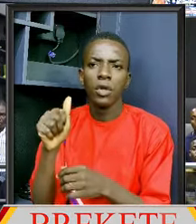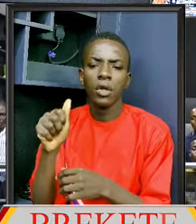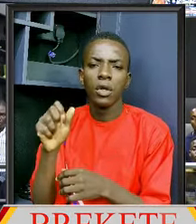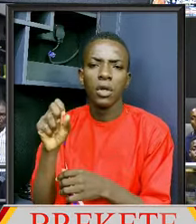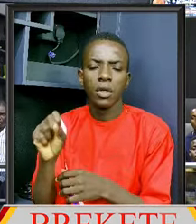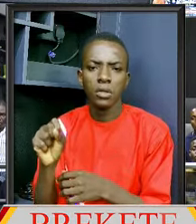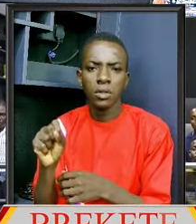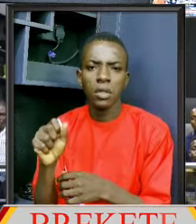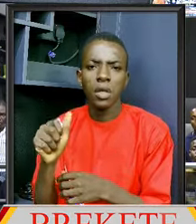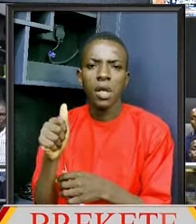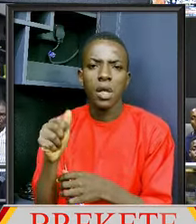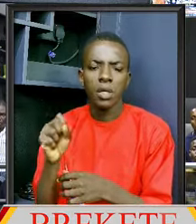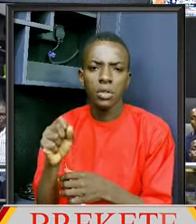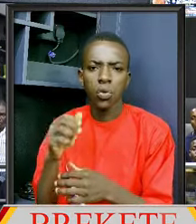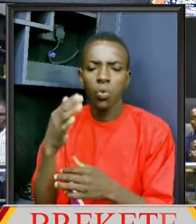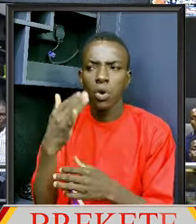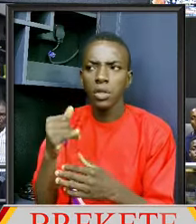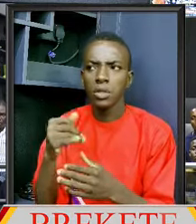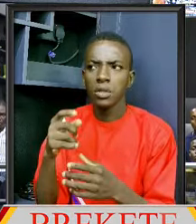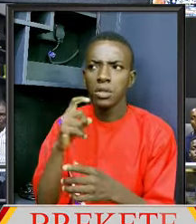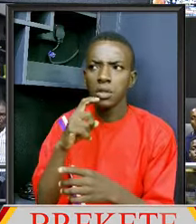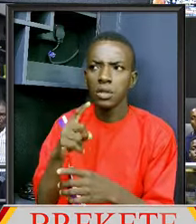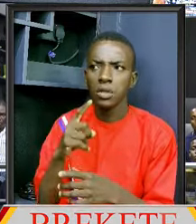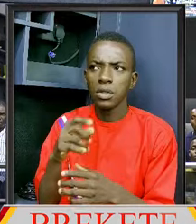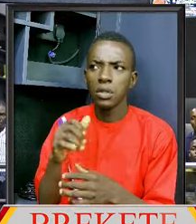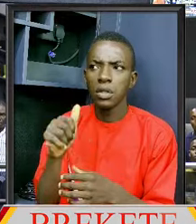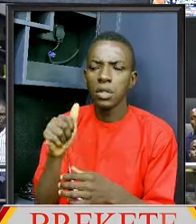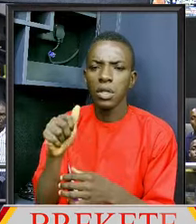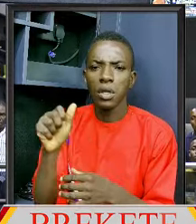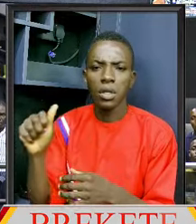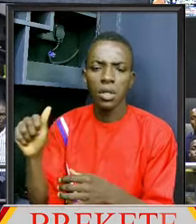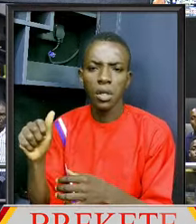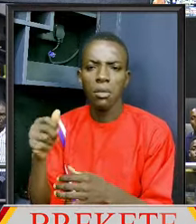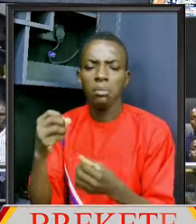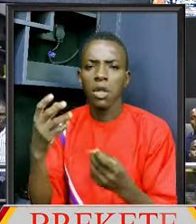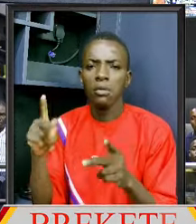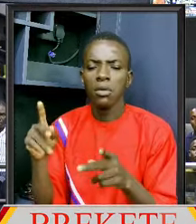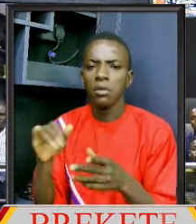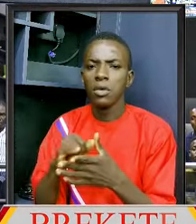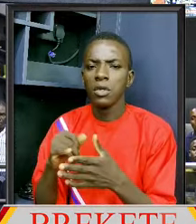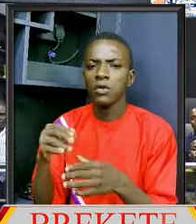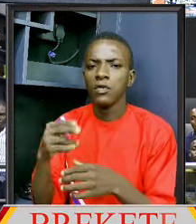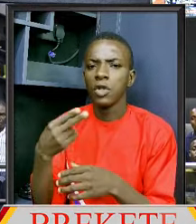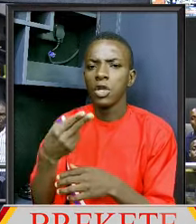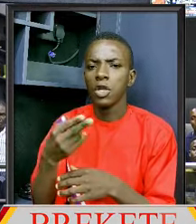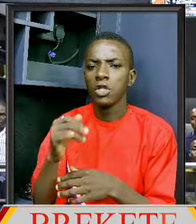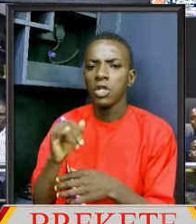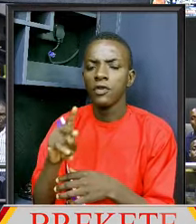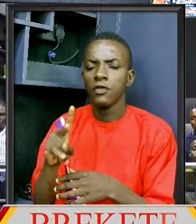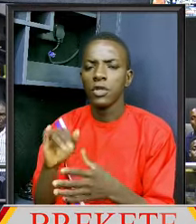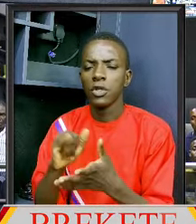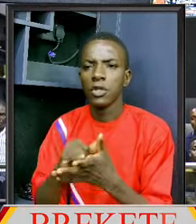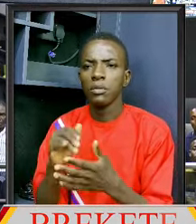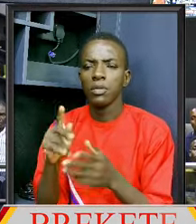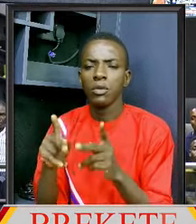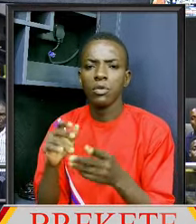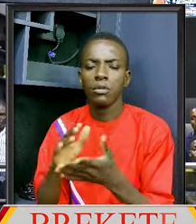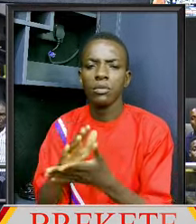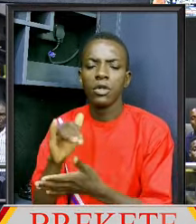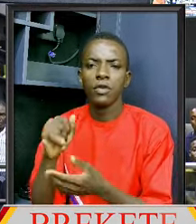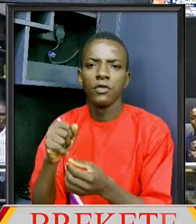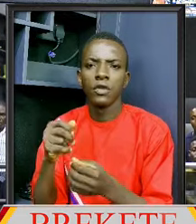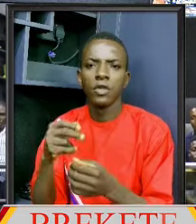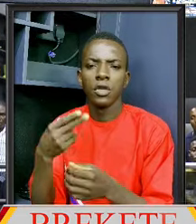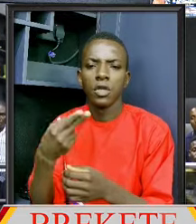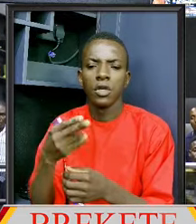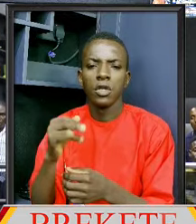say she be AS, while in the actual sense she be AA. Many people they like that, even for HIV too, where we say people believe say then